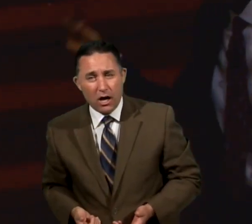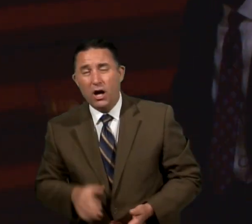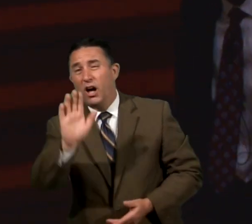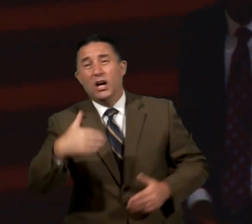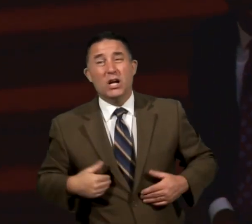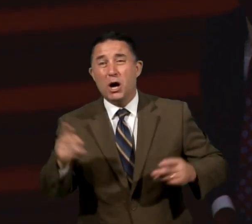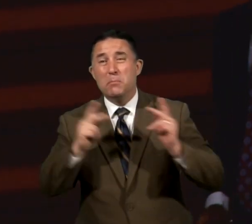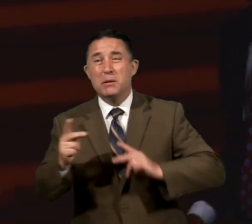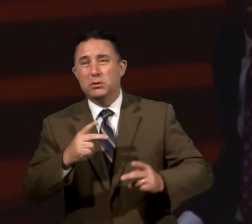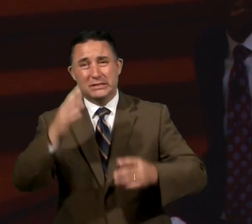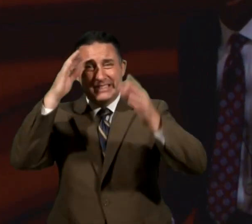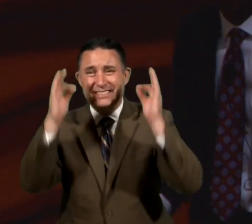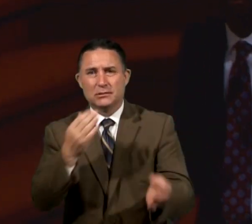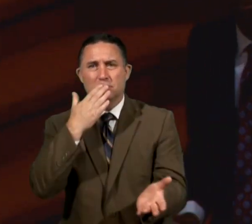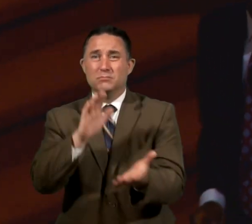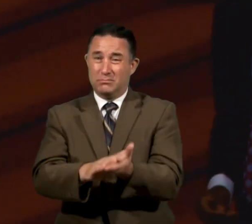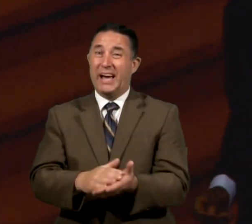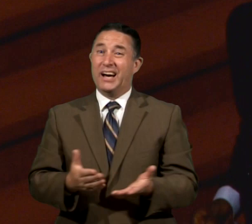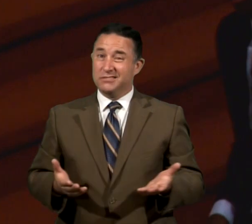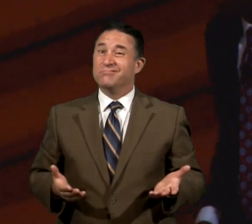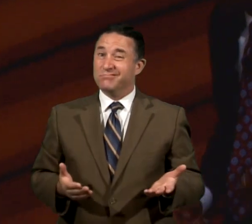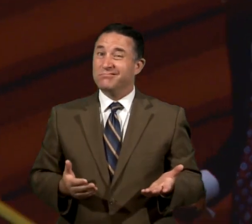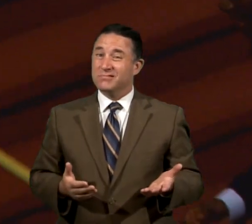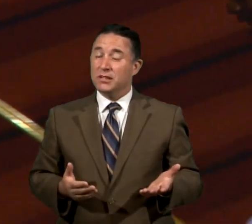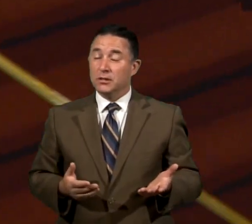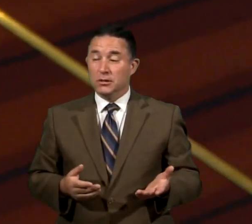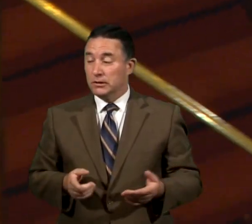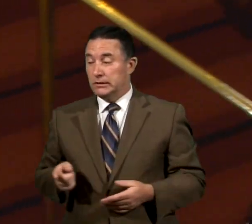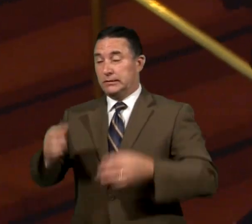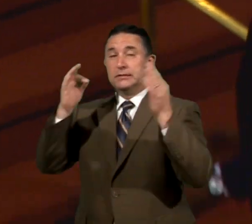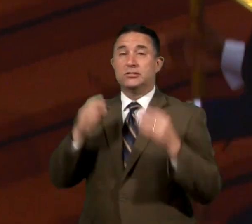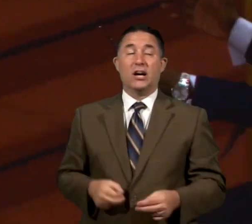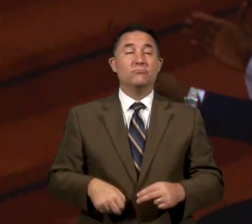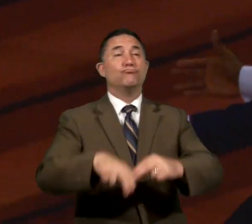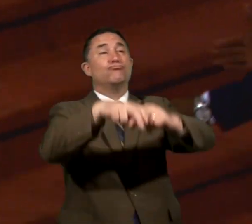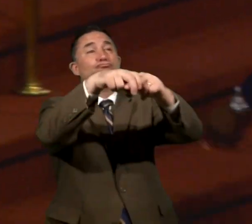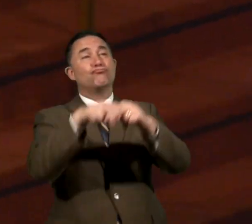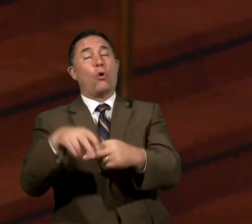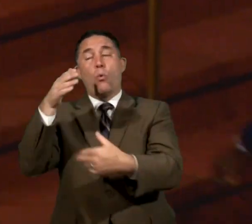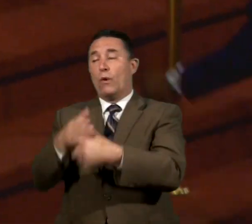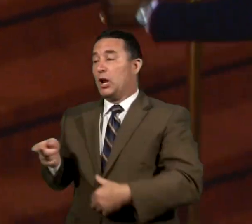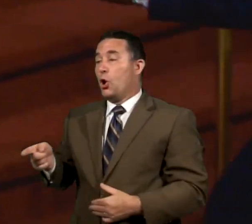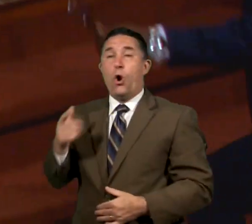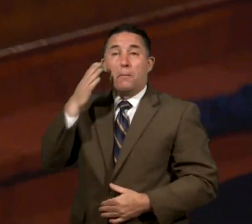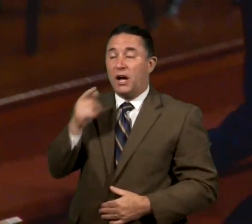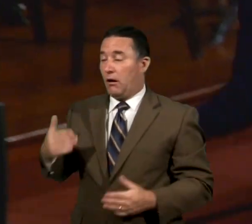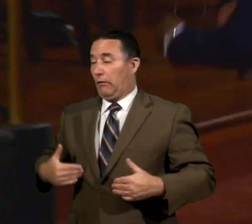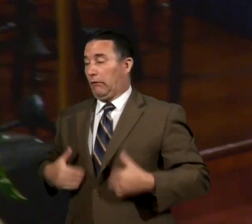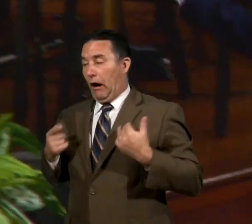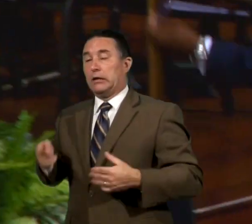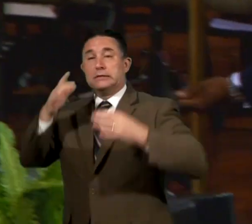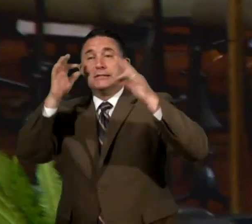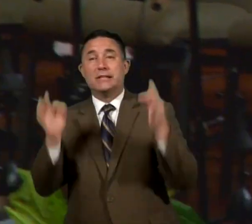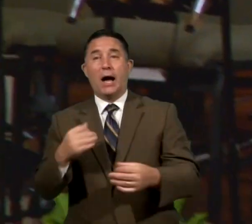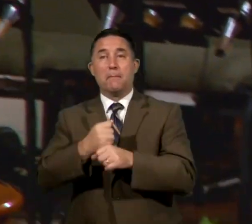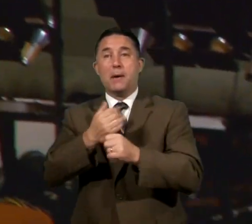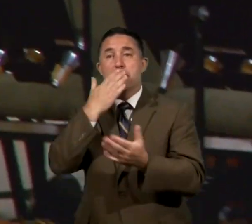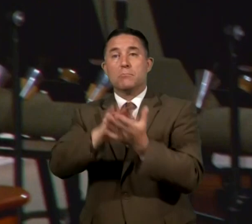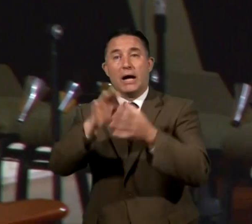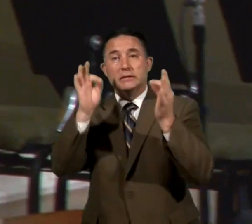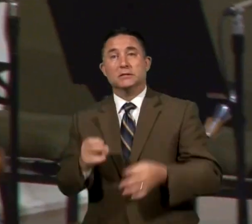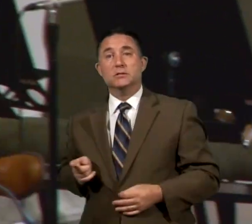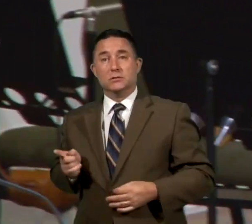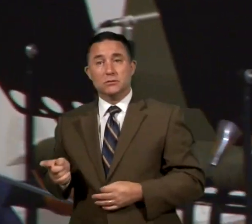Young people make bad decisions. So he decides to perch himself in a window because he was young. He decided to make a bad